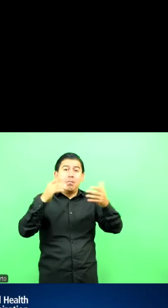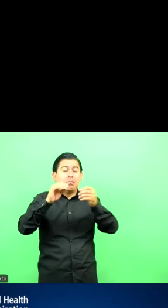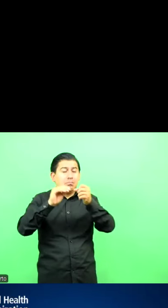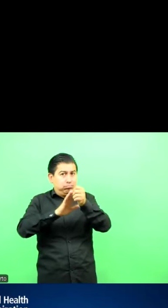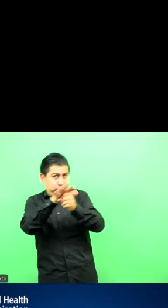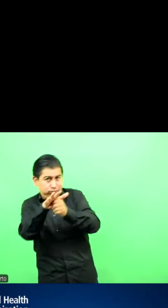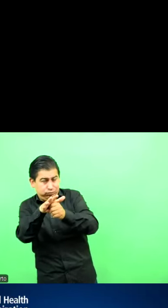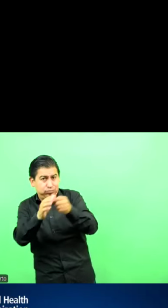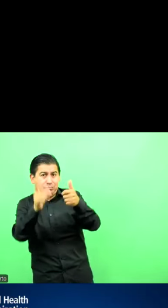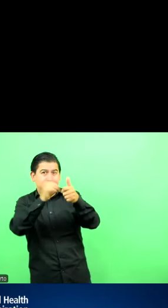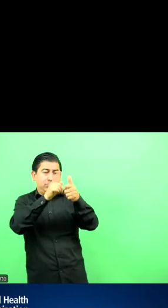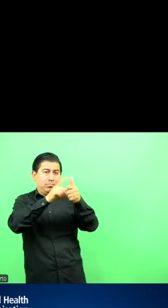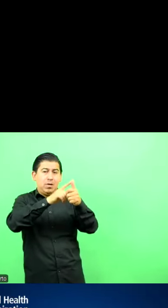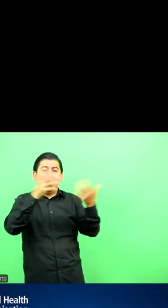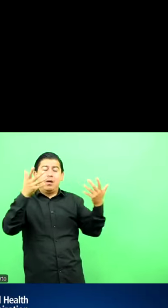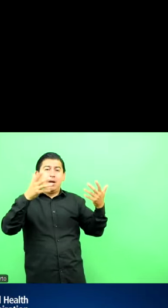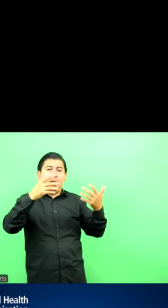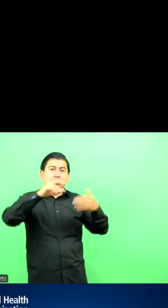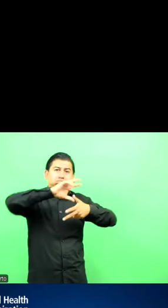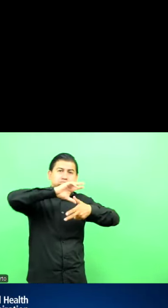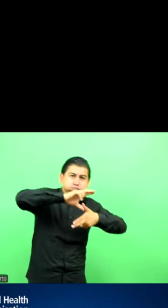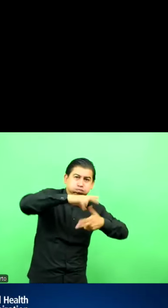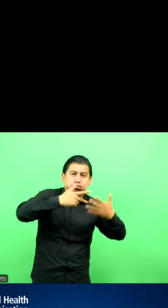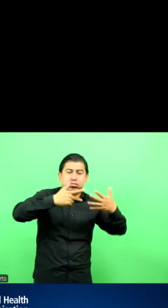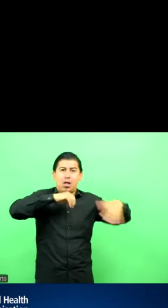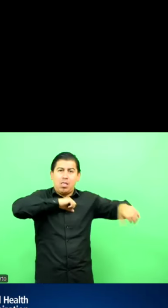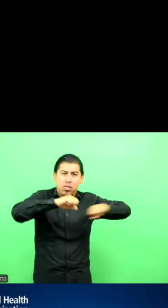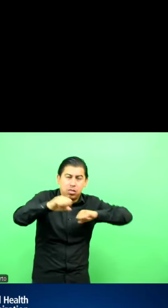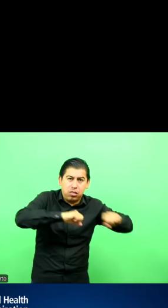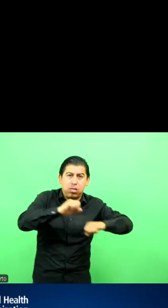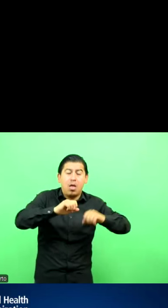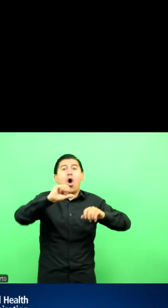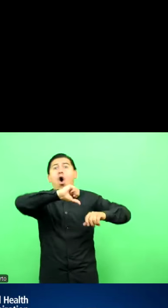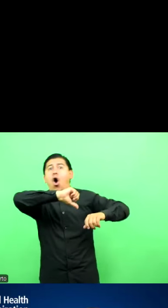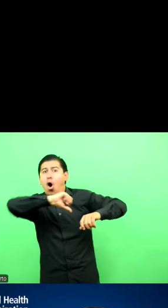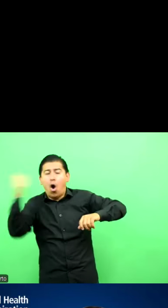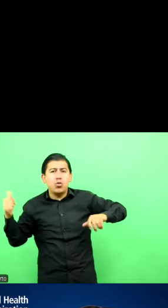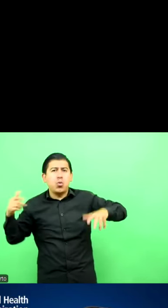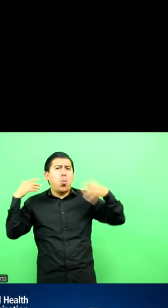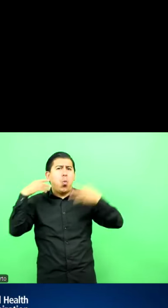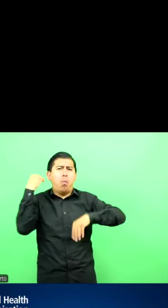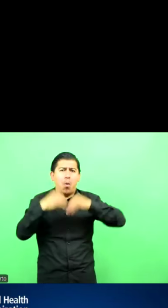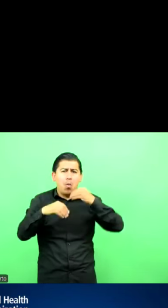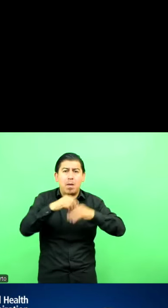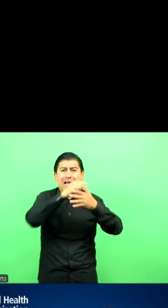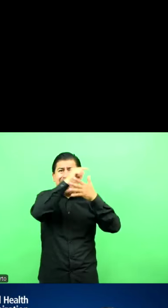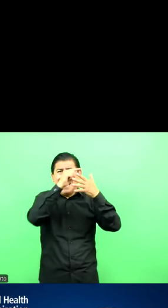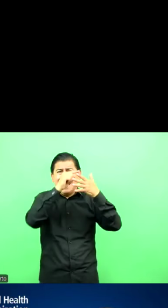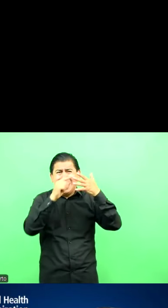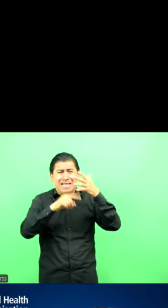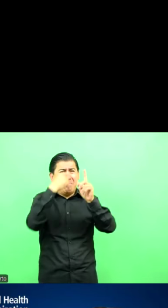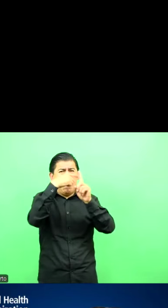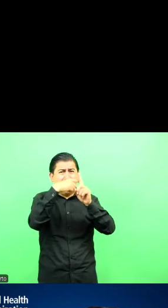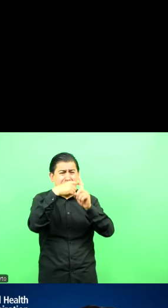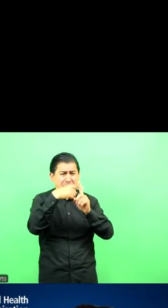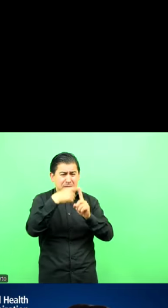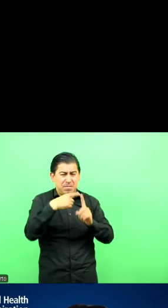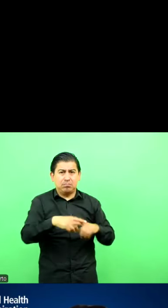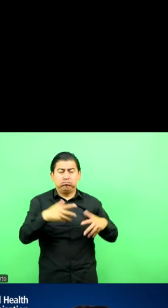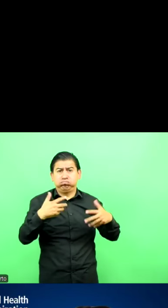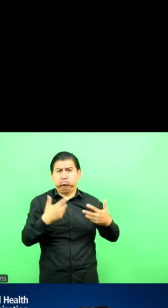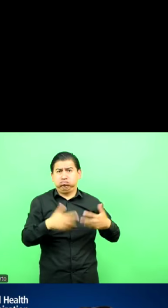important that we think about all these situations. And that's when we think about the solution to that as well, and any